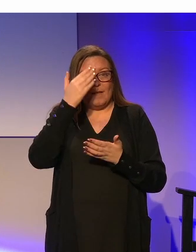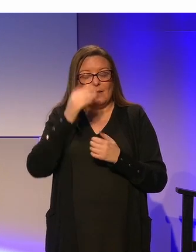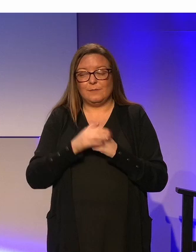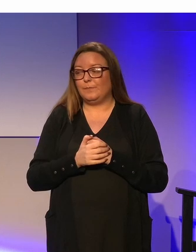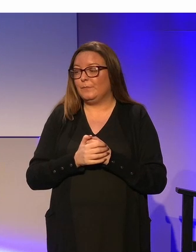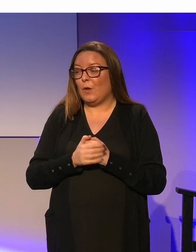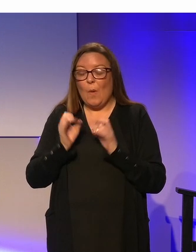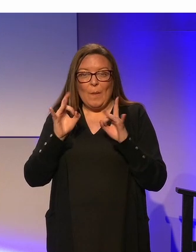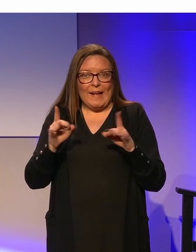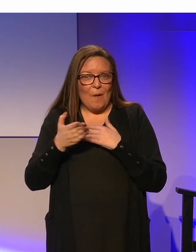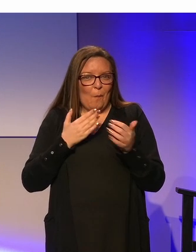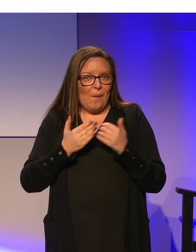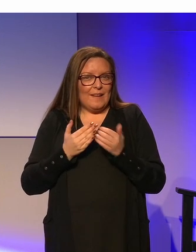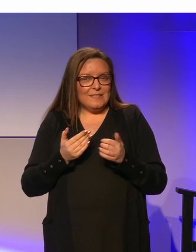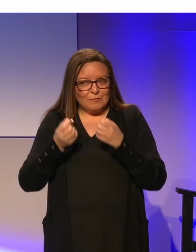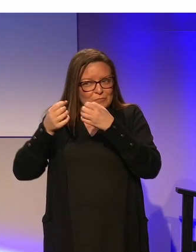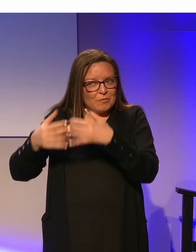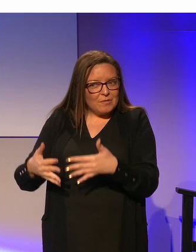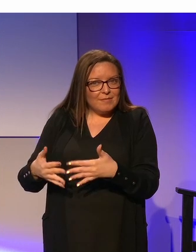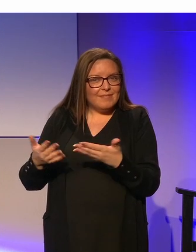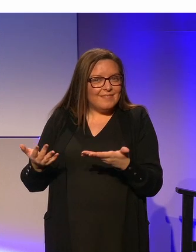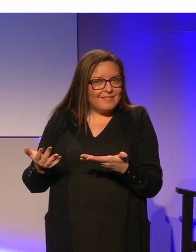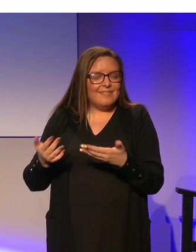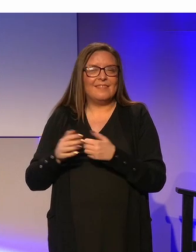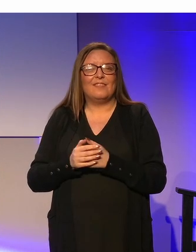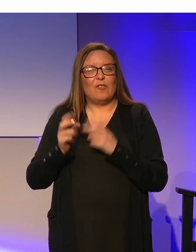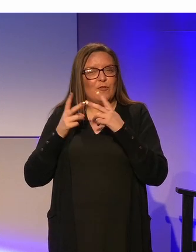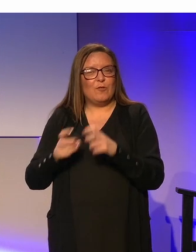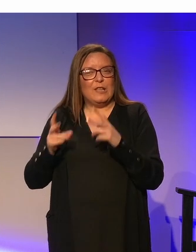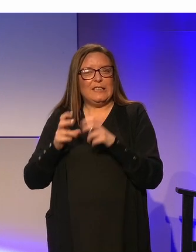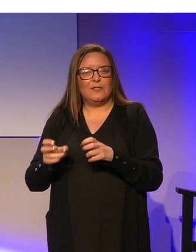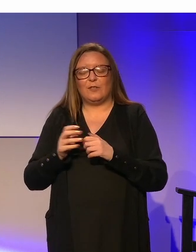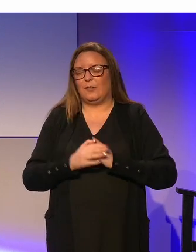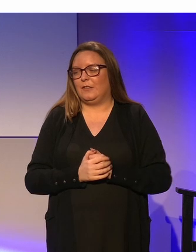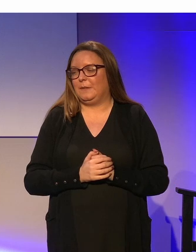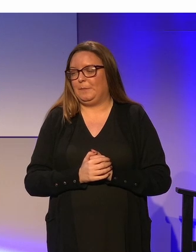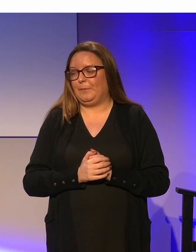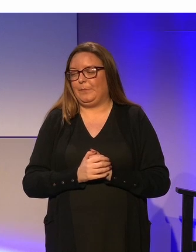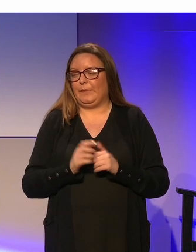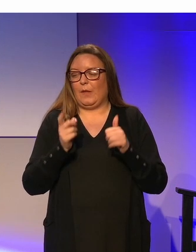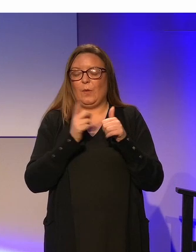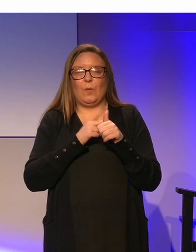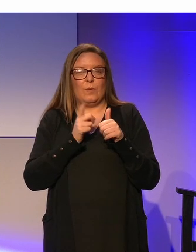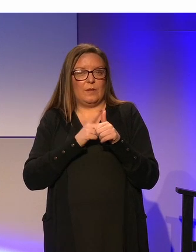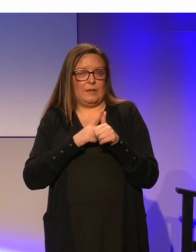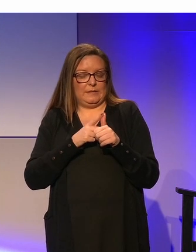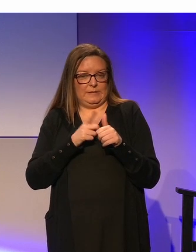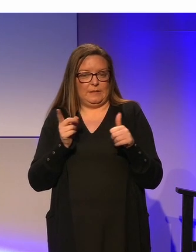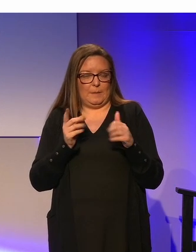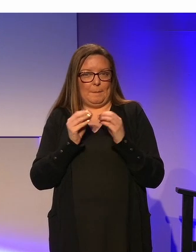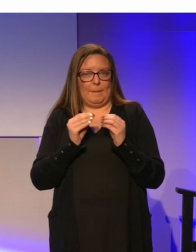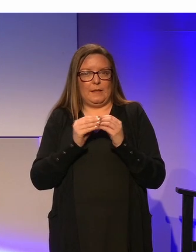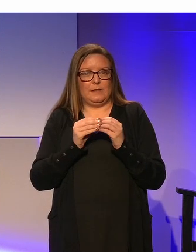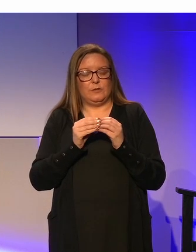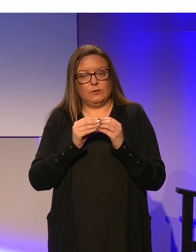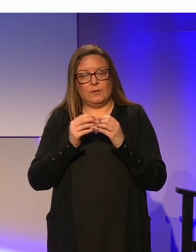were the findings of our research? So one of the things to say is that we're